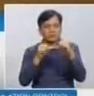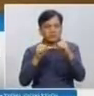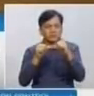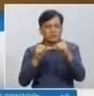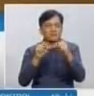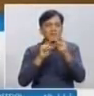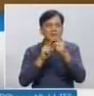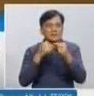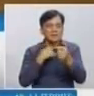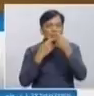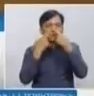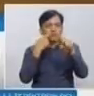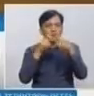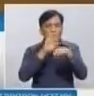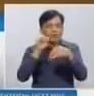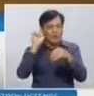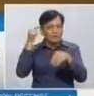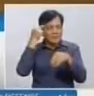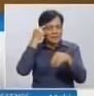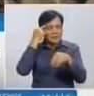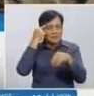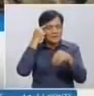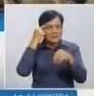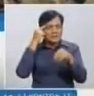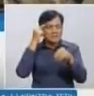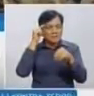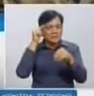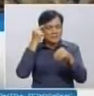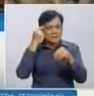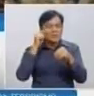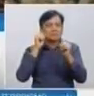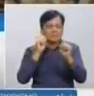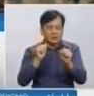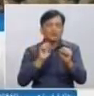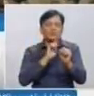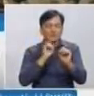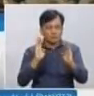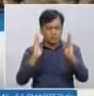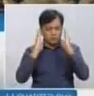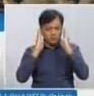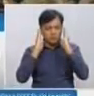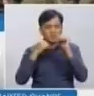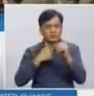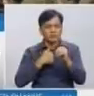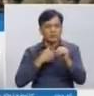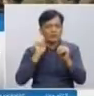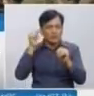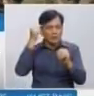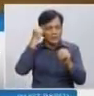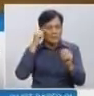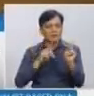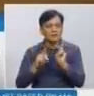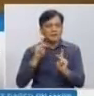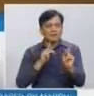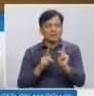and I hereby direct all government units, makinig sana kayo, and government